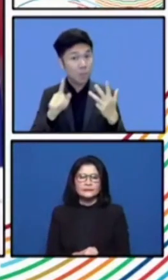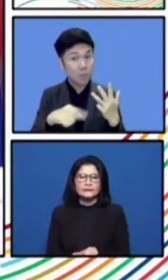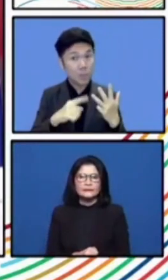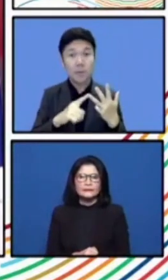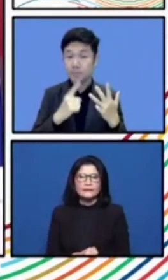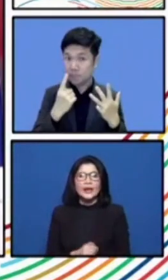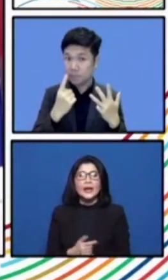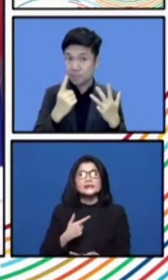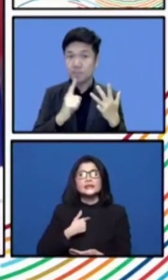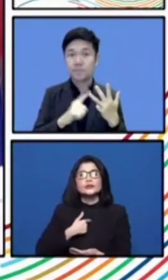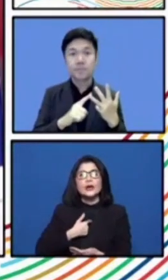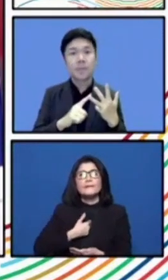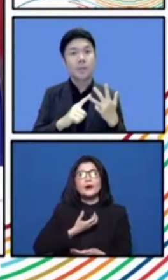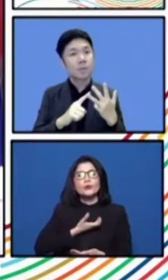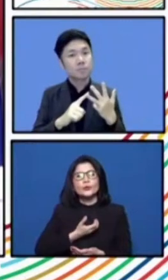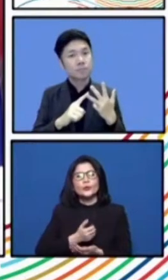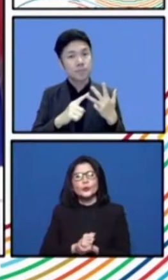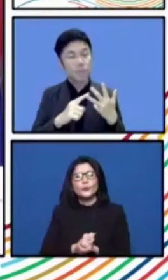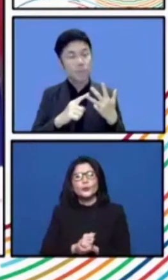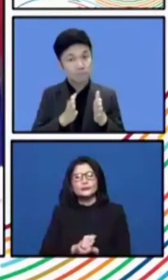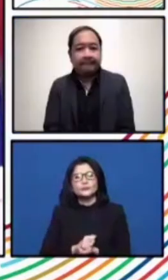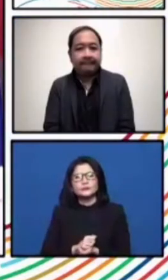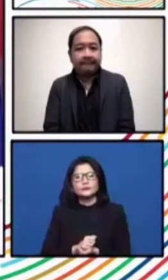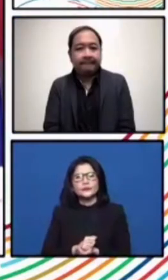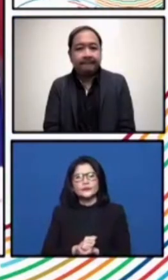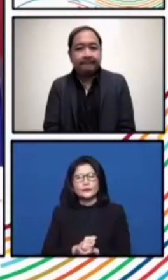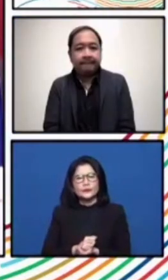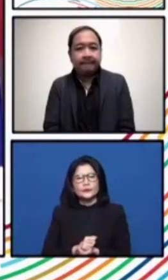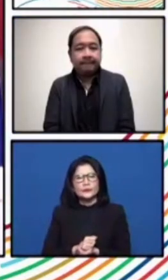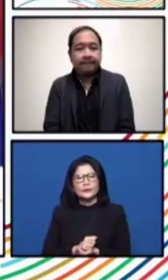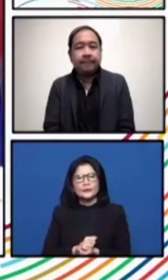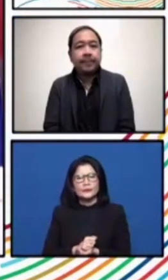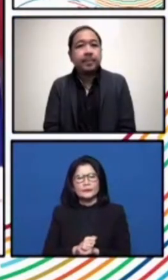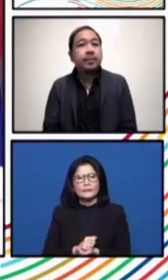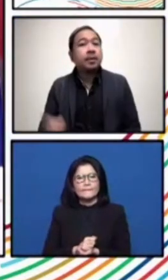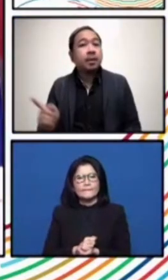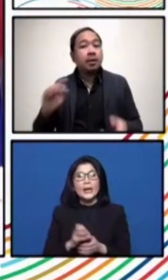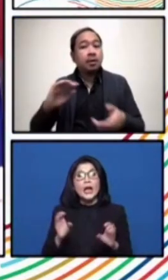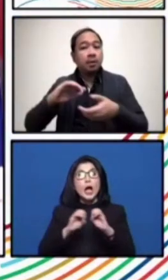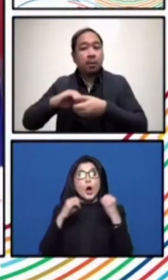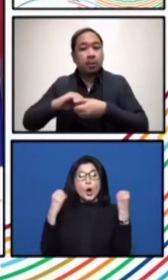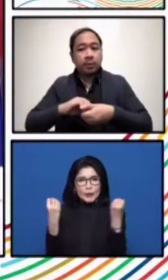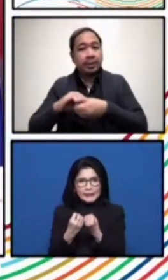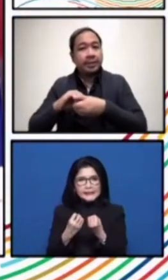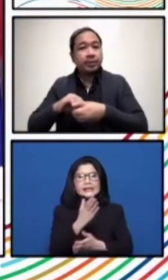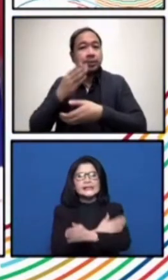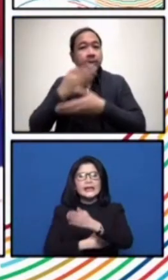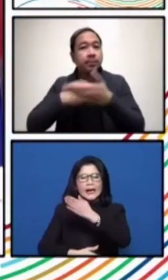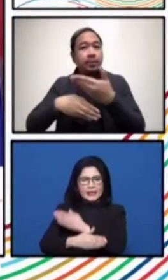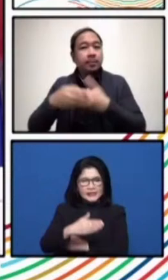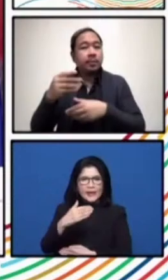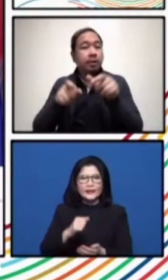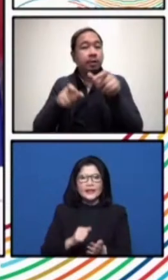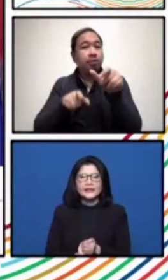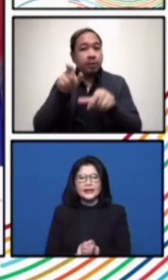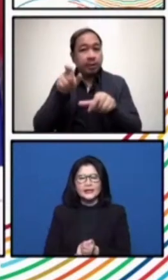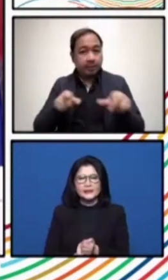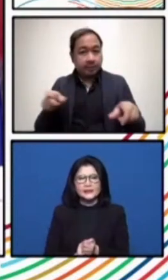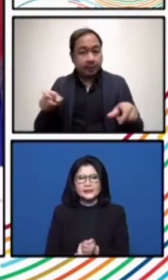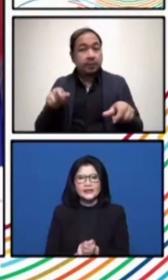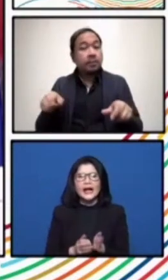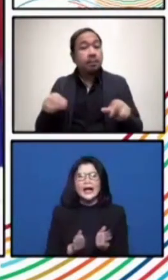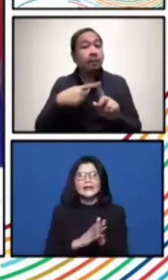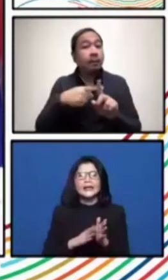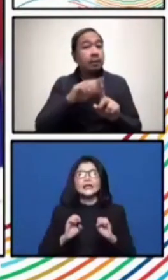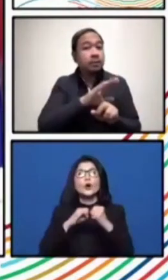emphasize is um the organization of persons with disability and the representative organization they